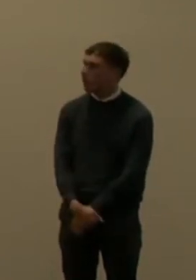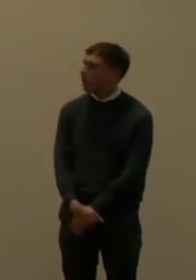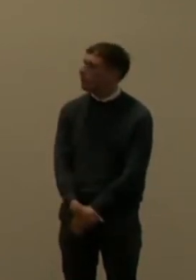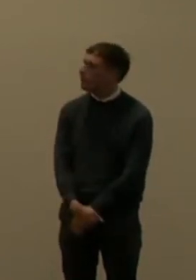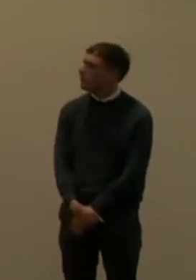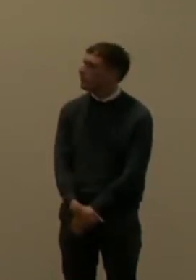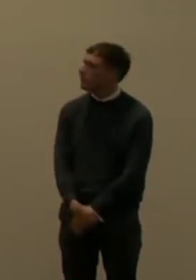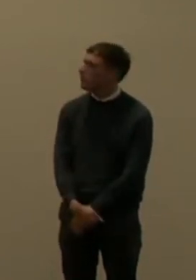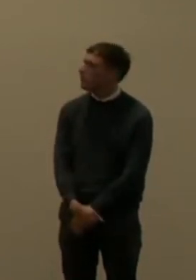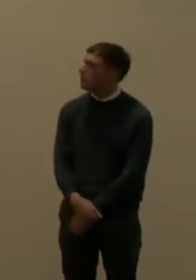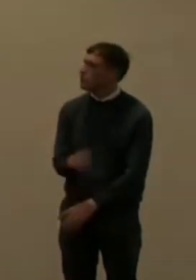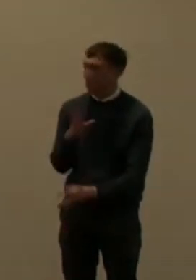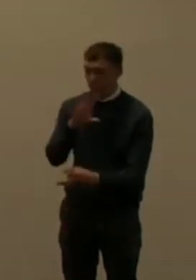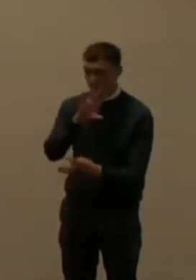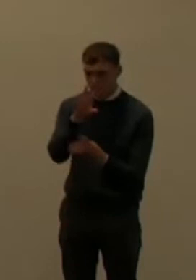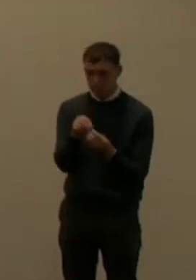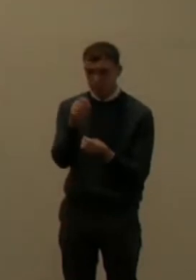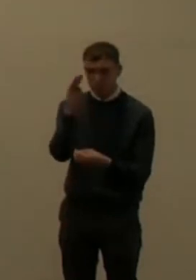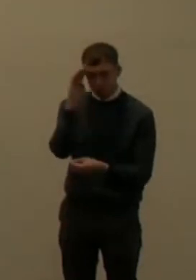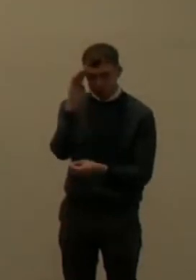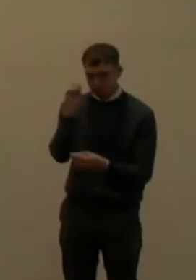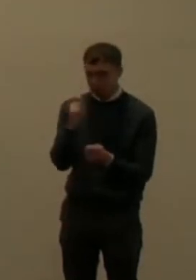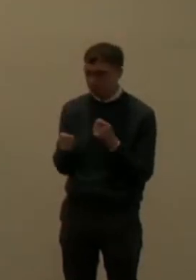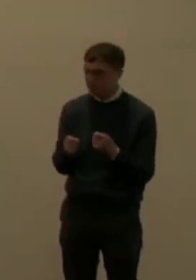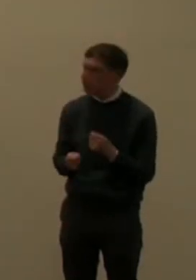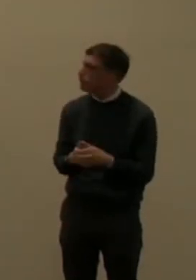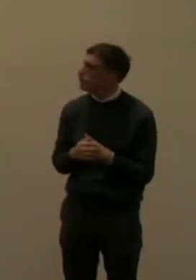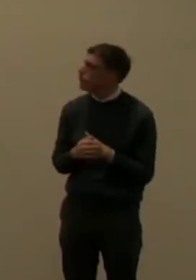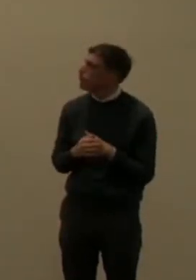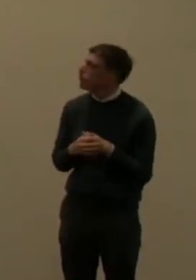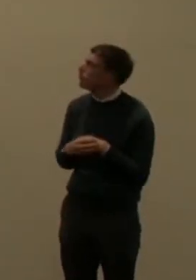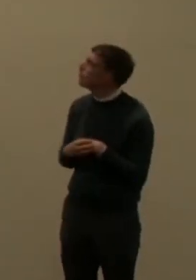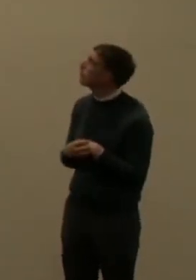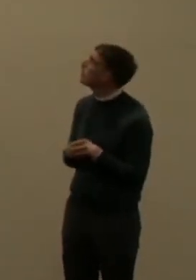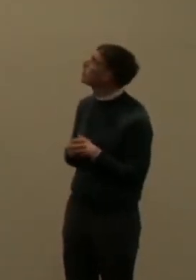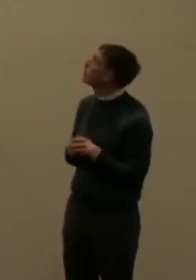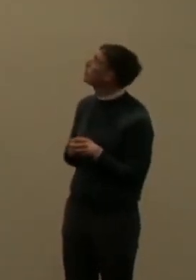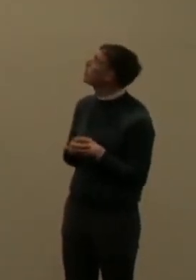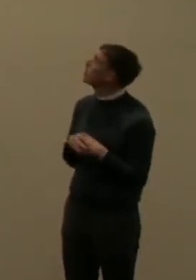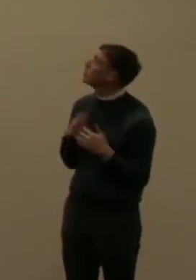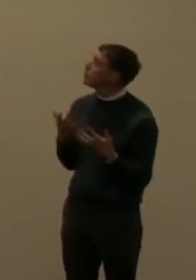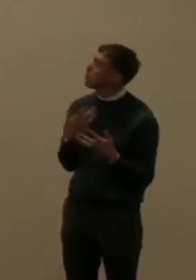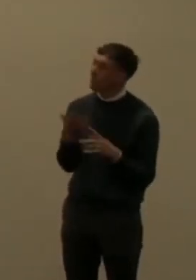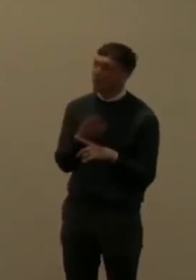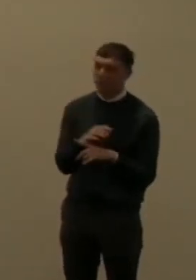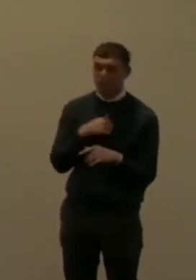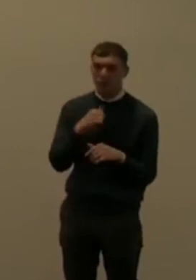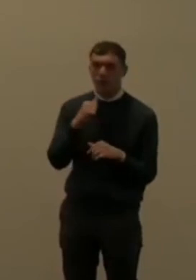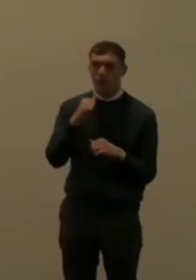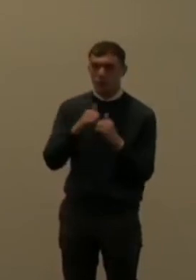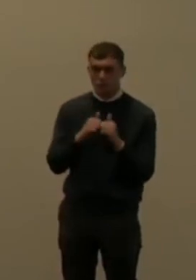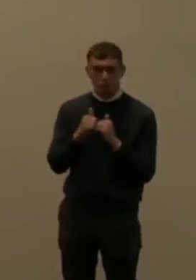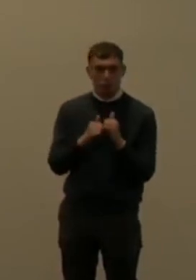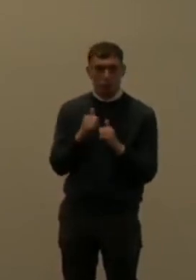Check. Okay, everything is green. Now if I go back to my production environment, and if I go